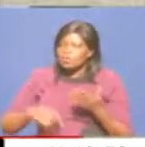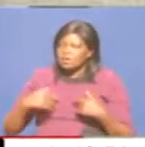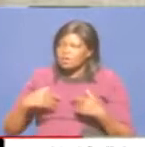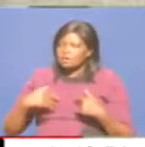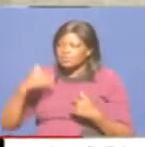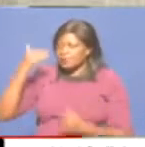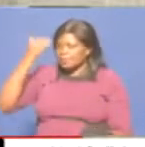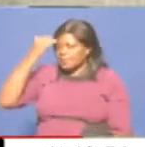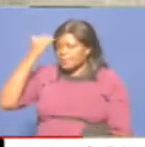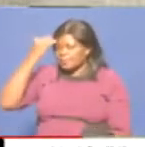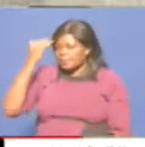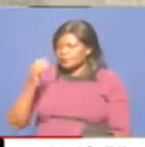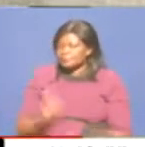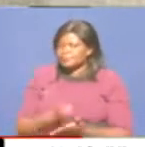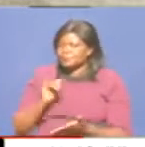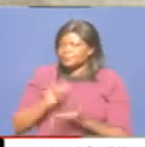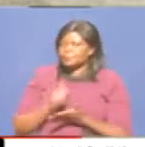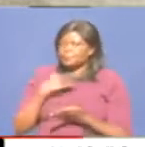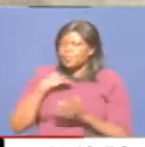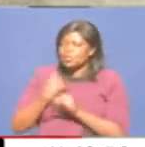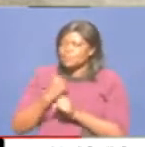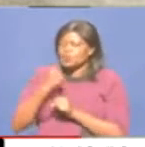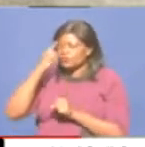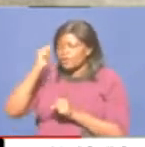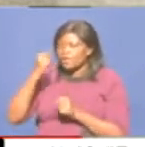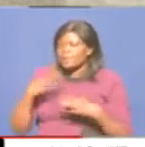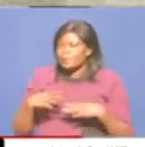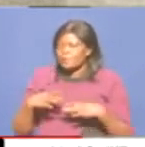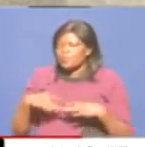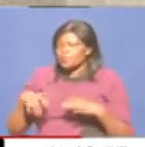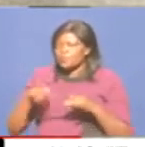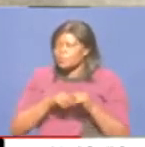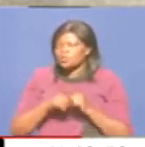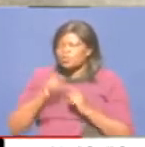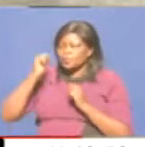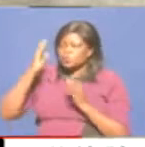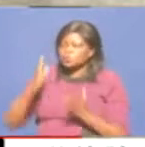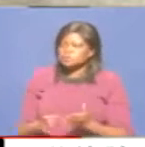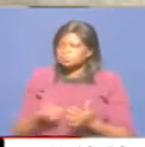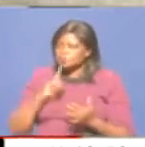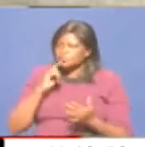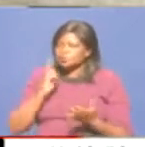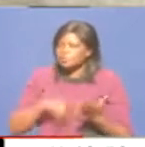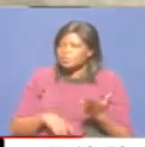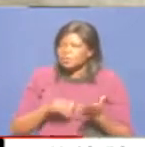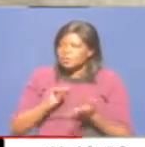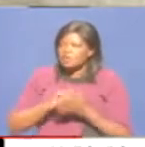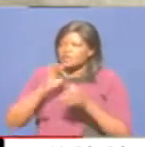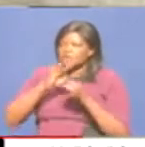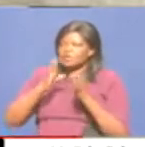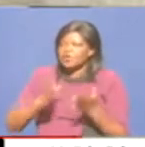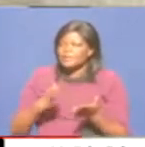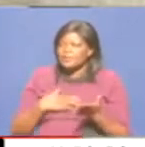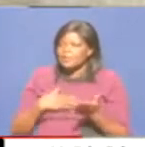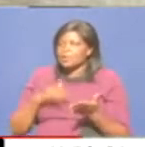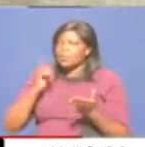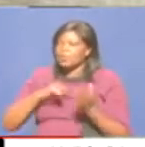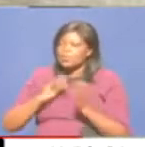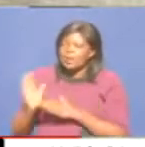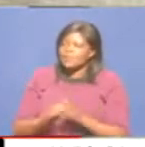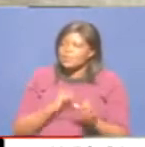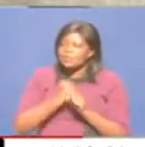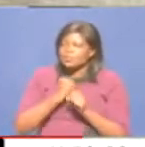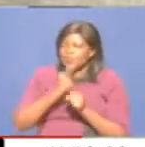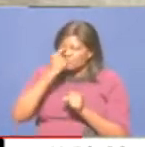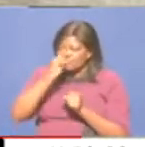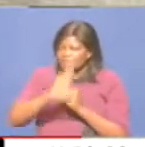mind that they want to do for Kenyans. Mm-hmm. We are also politicians. We are also going to tell our voters mm-hmm. what we intend to do for them. Mm-hmm.